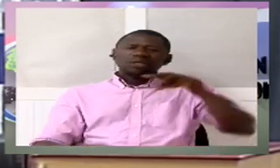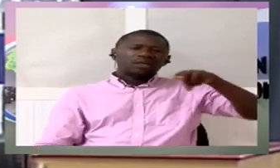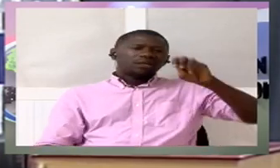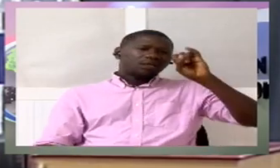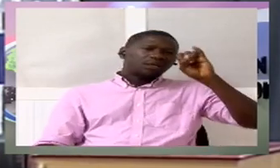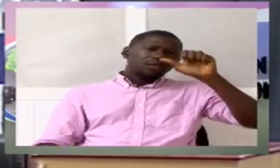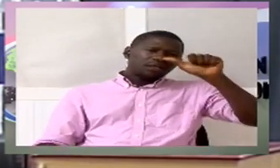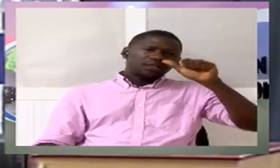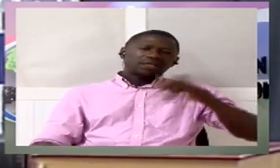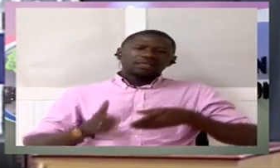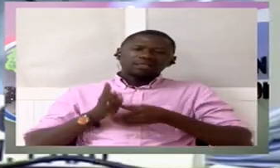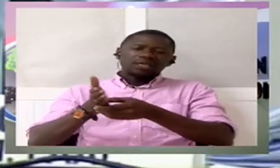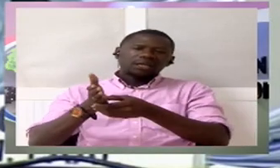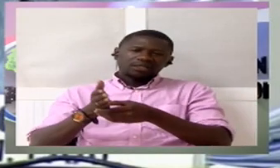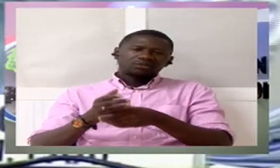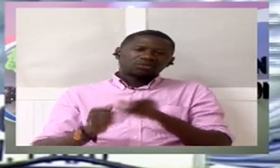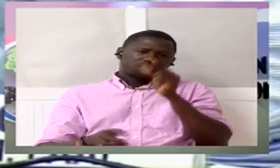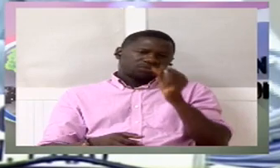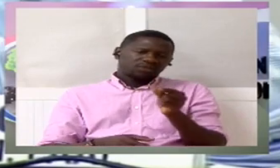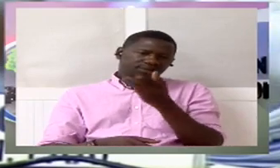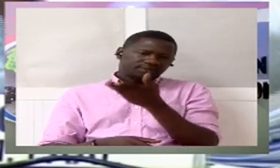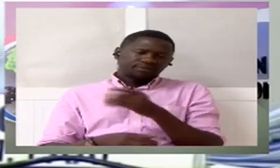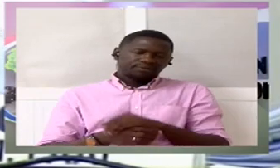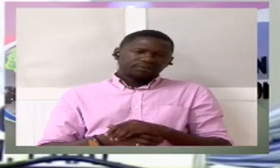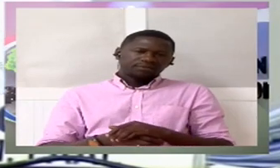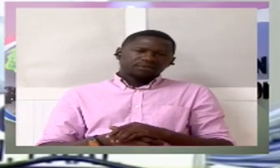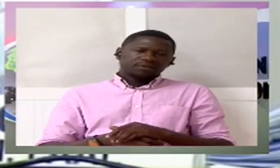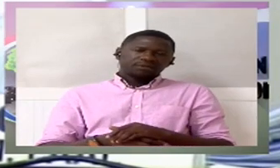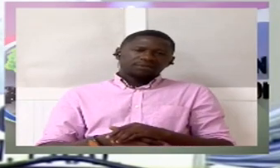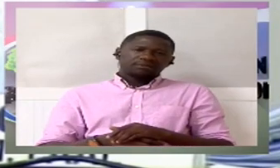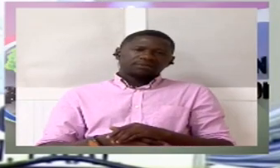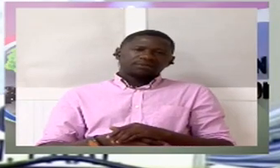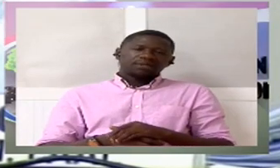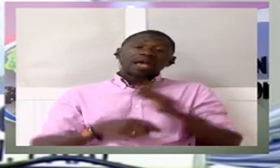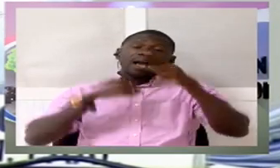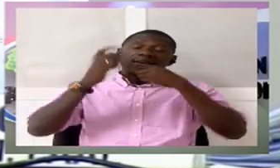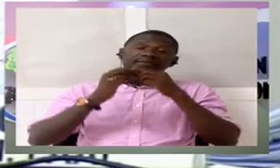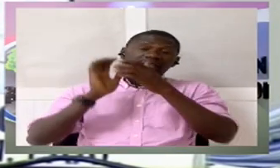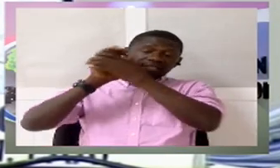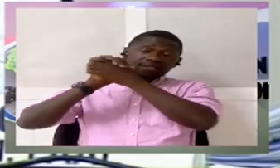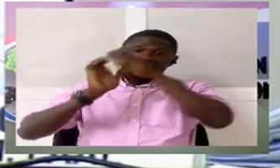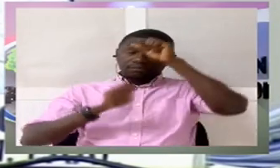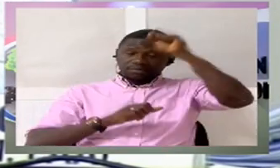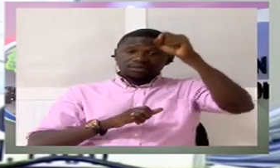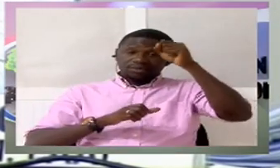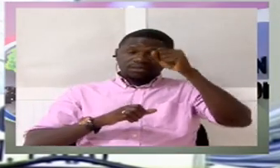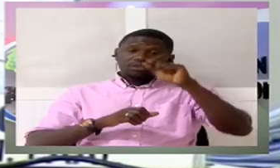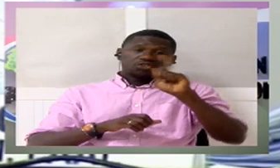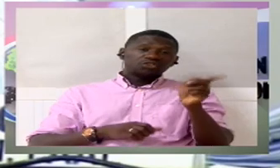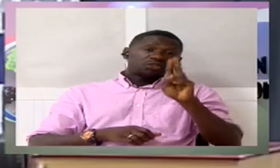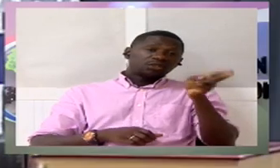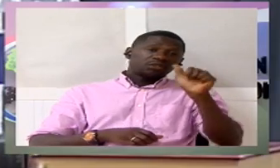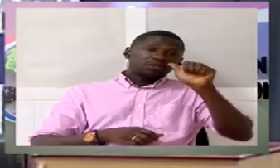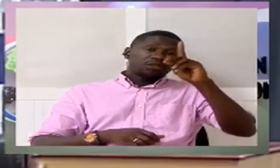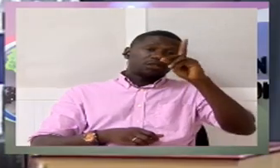director. In the end, was Baba released even though after Gaddafi had given him money? Obe kola Gaddafi